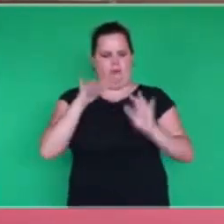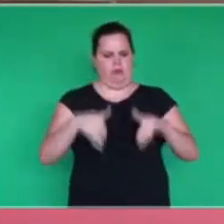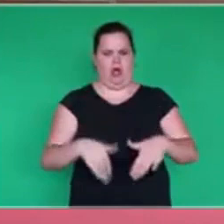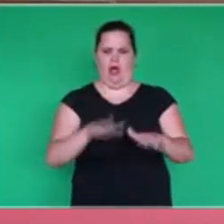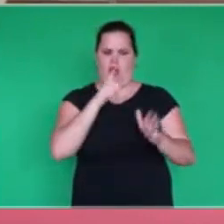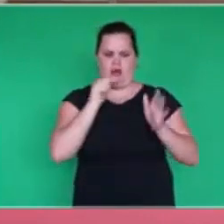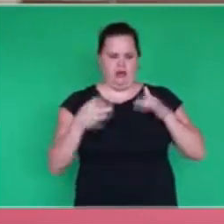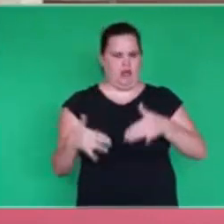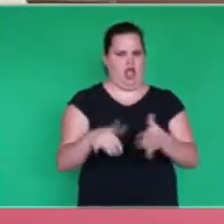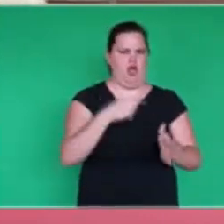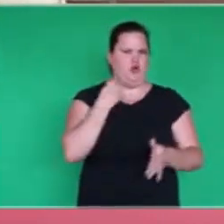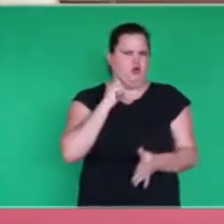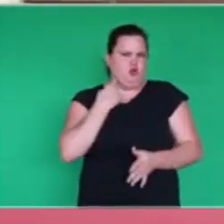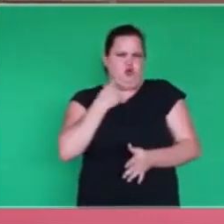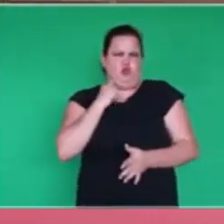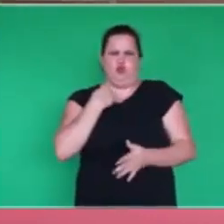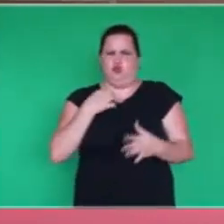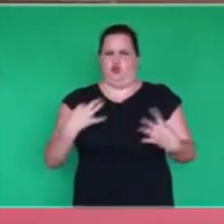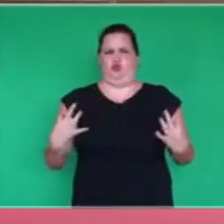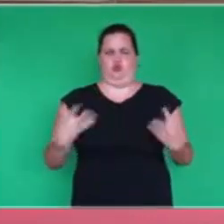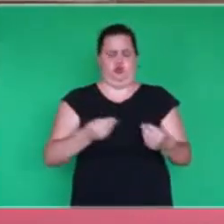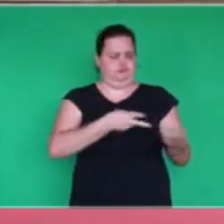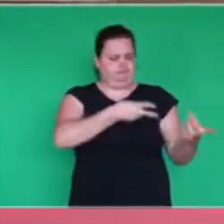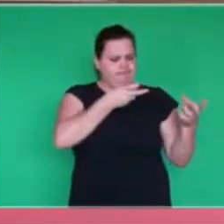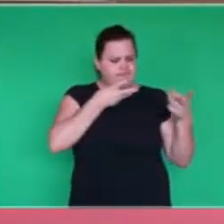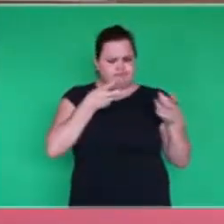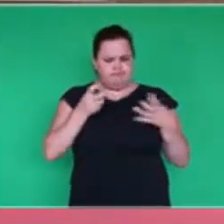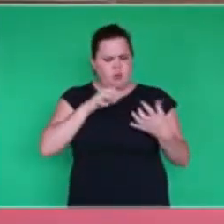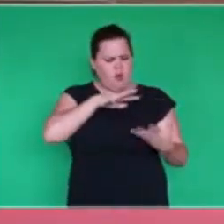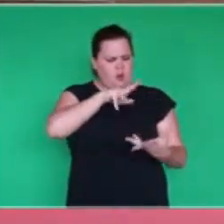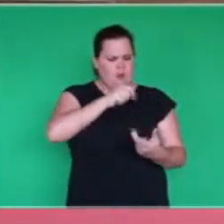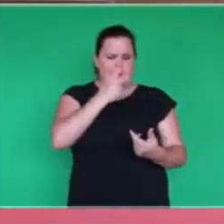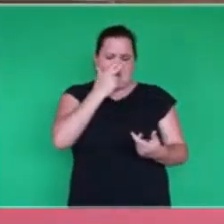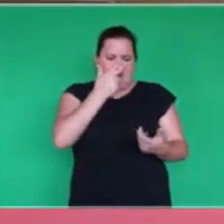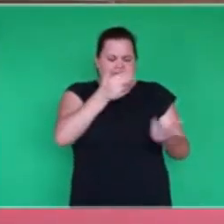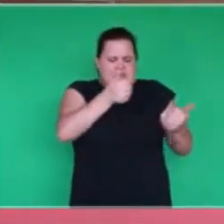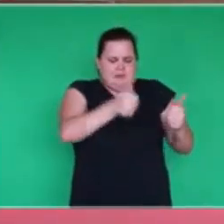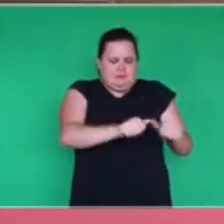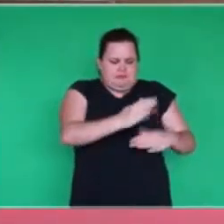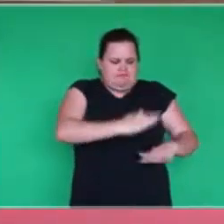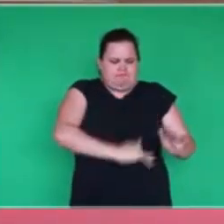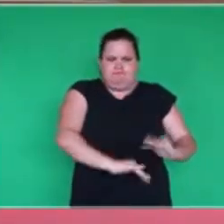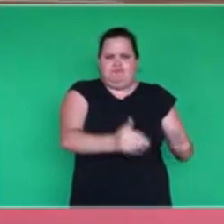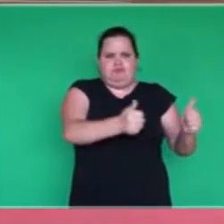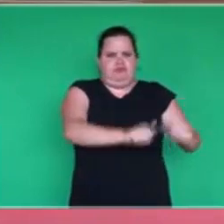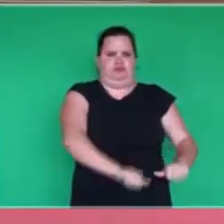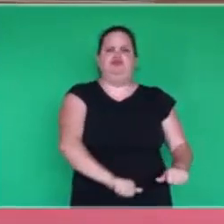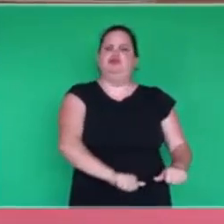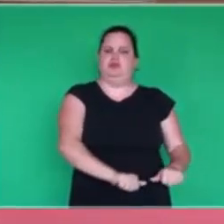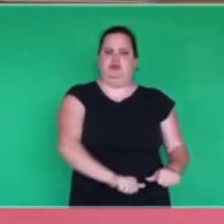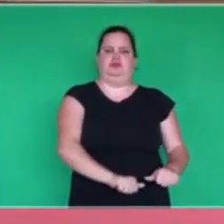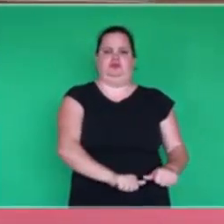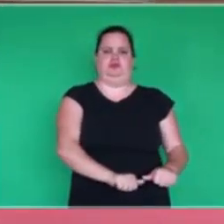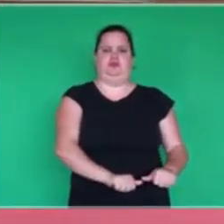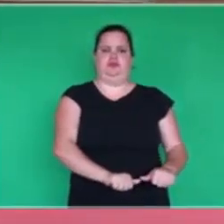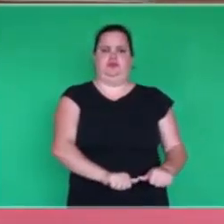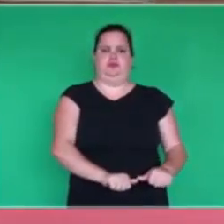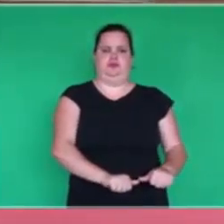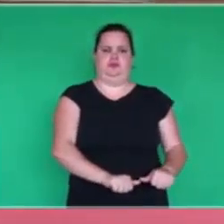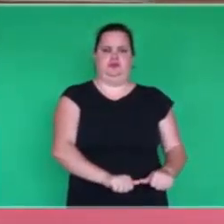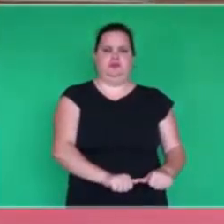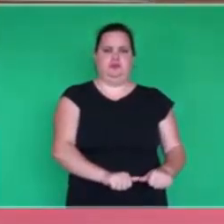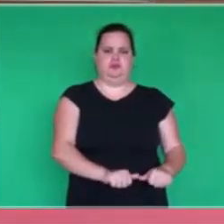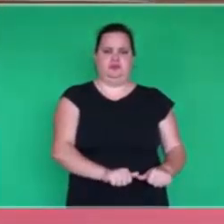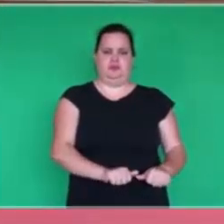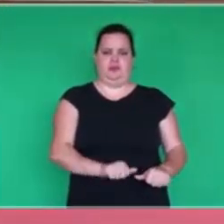see things happening to the sun, to the moon, to nature as a whole. The world is decaying.